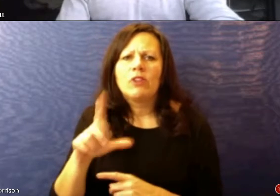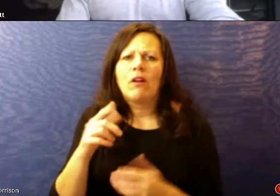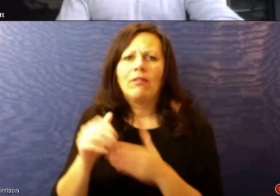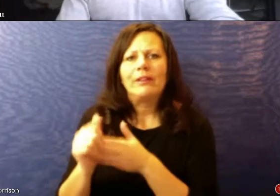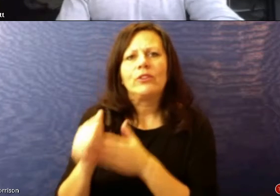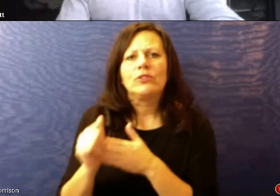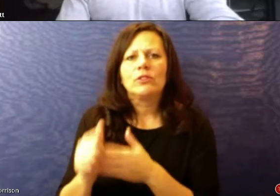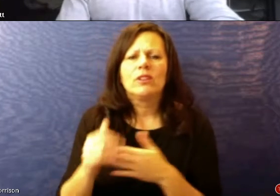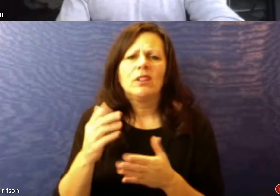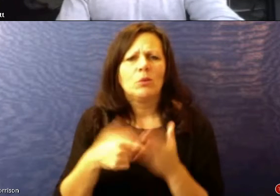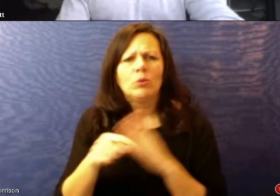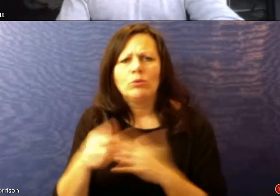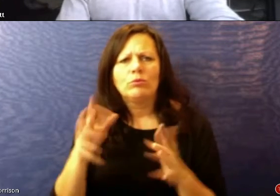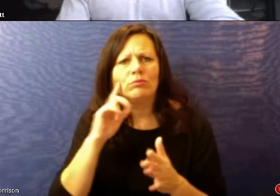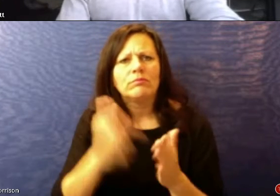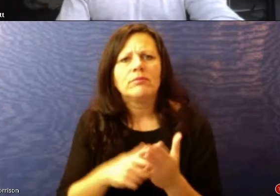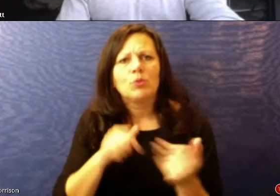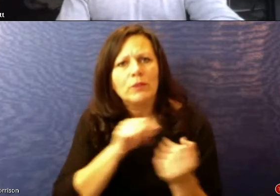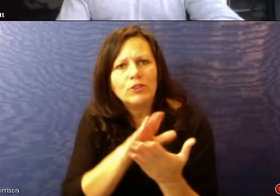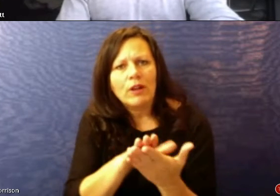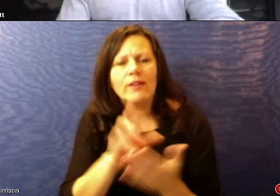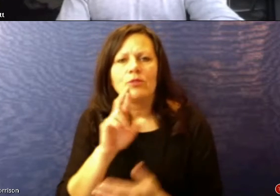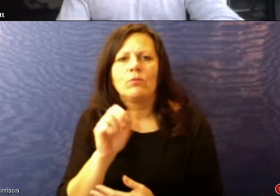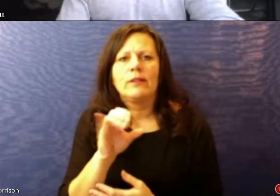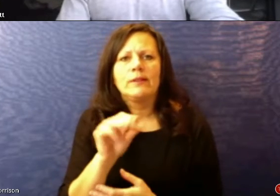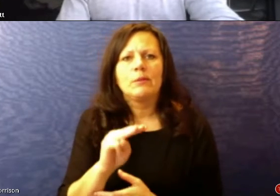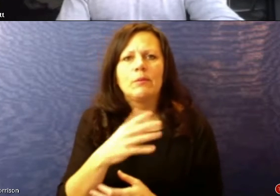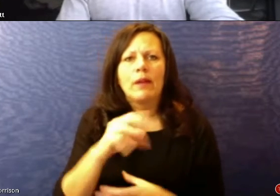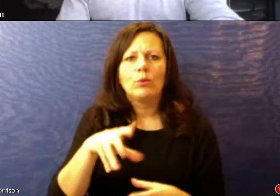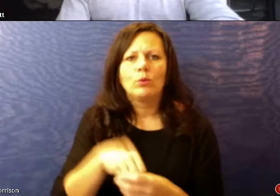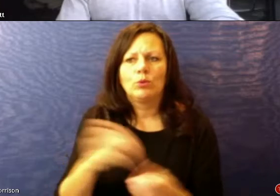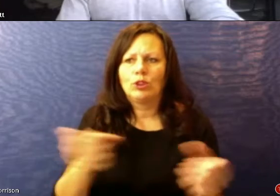address racism and inclusion and these issues in hockey?